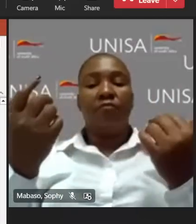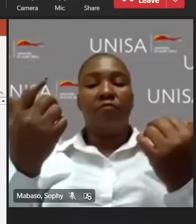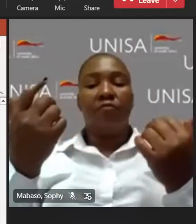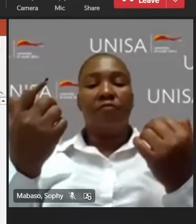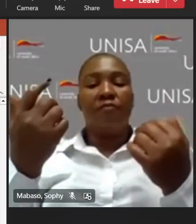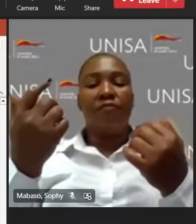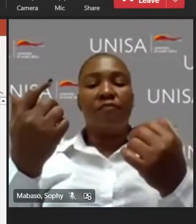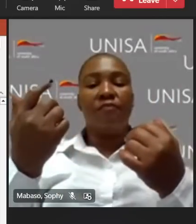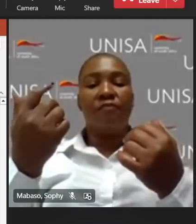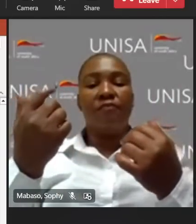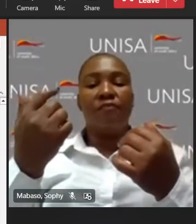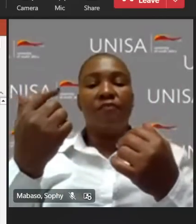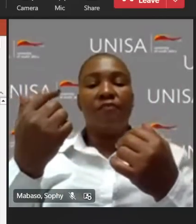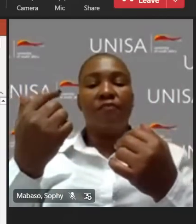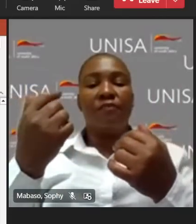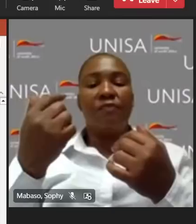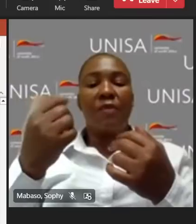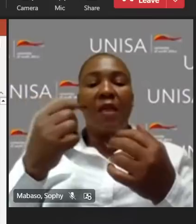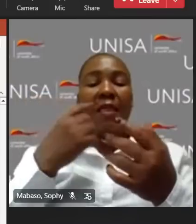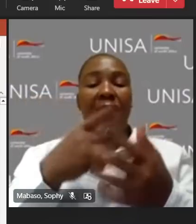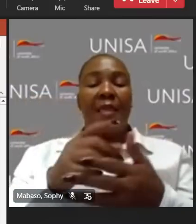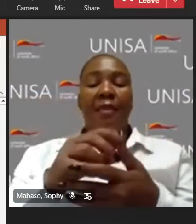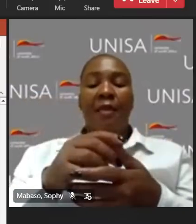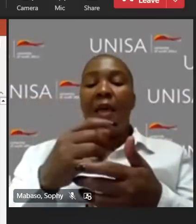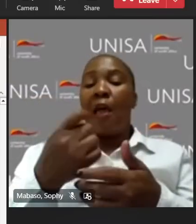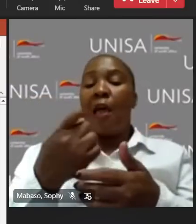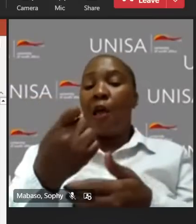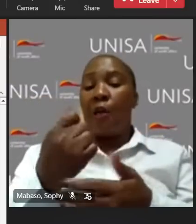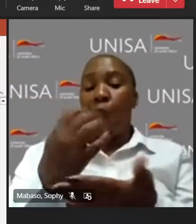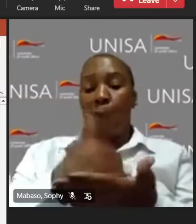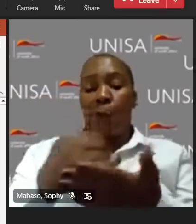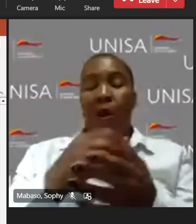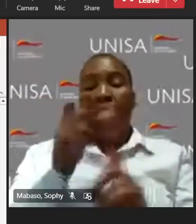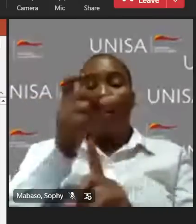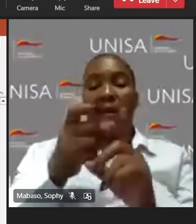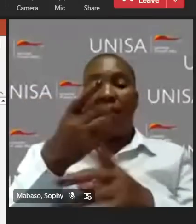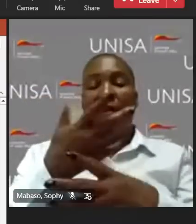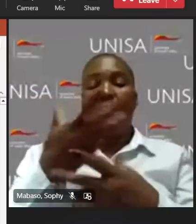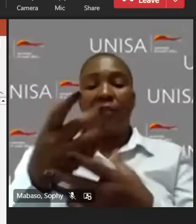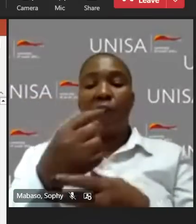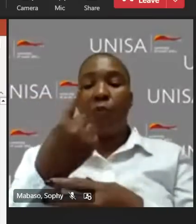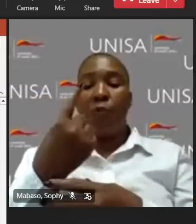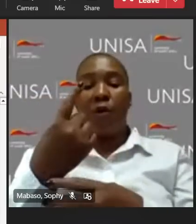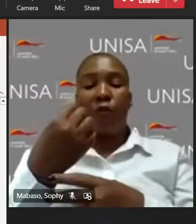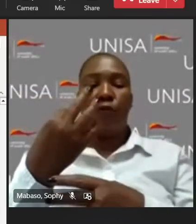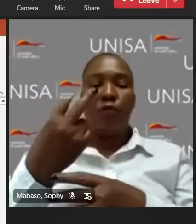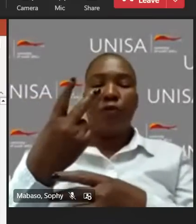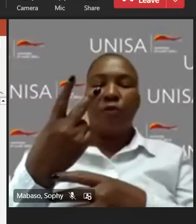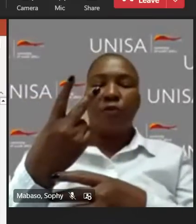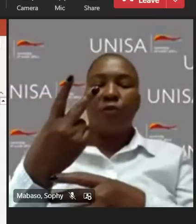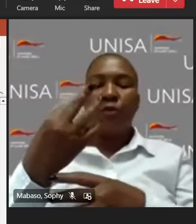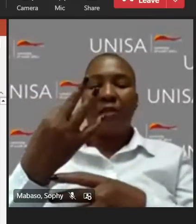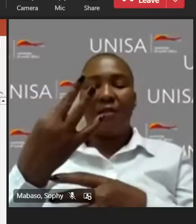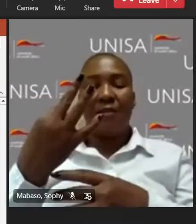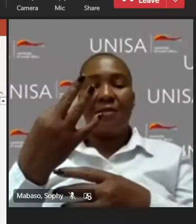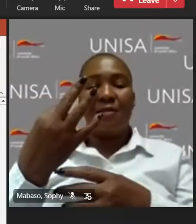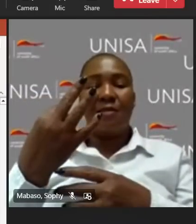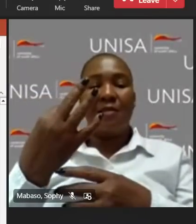pretending to be a debt collector and is not one of the three, please do not